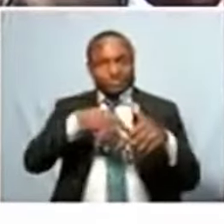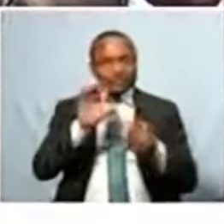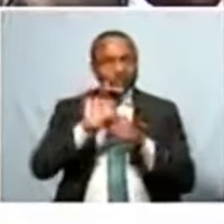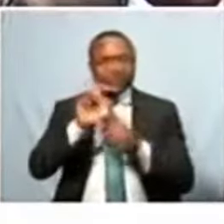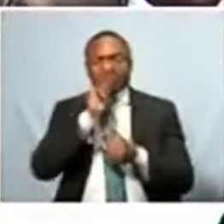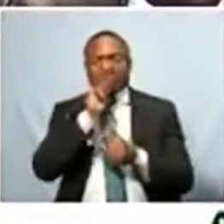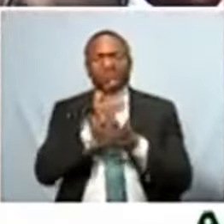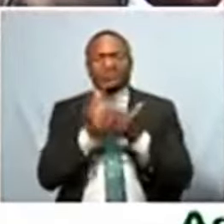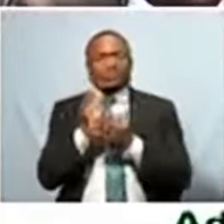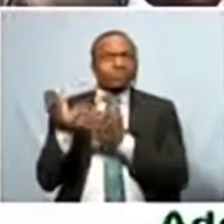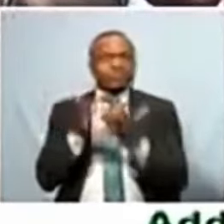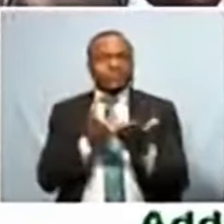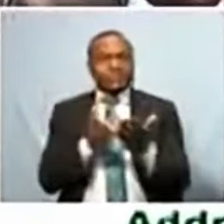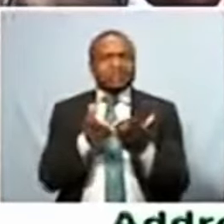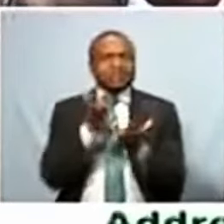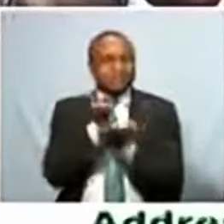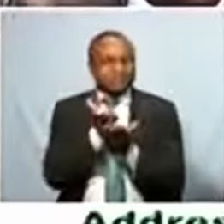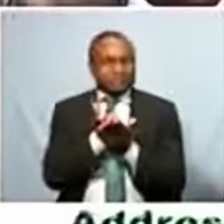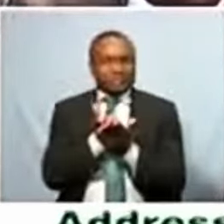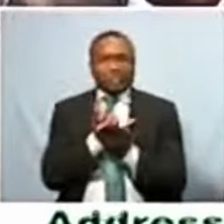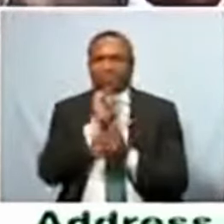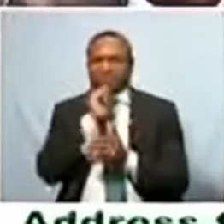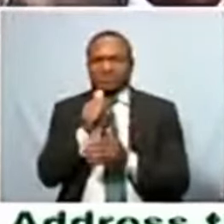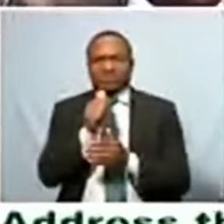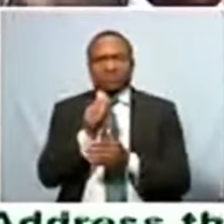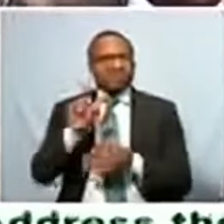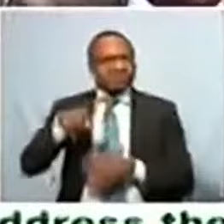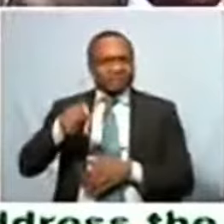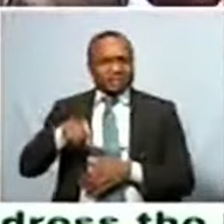than someone bringing an emotion which doesn't even need to be heard.